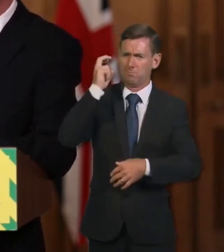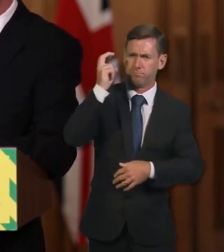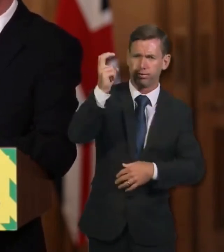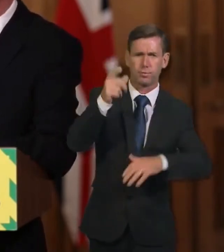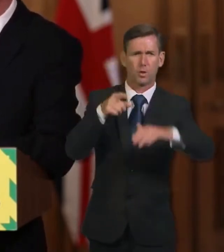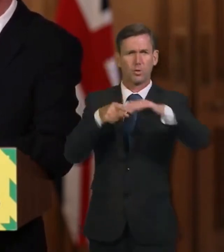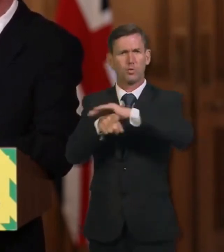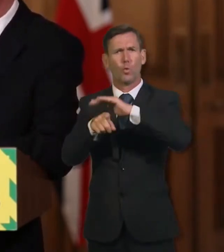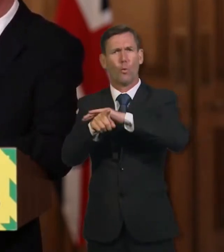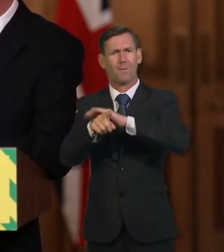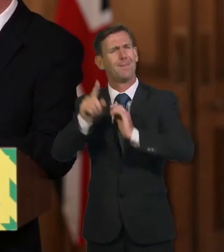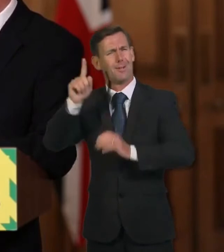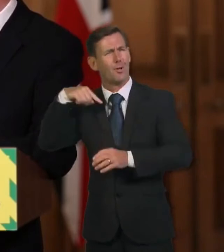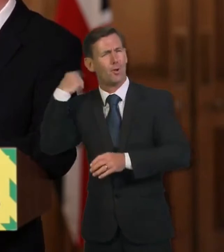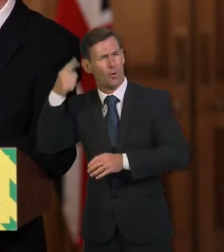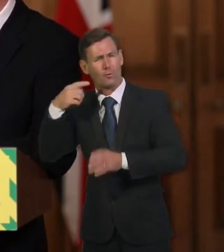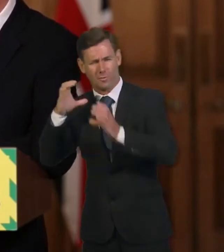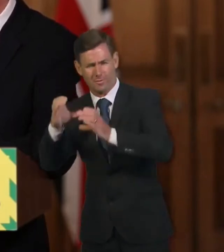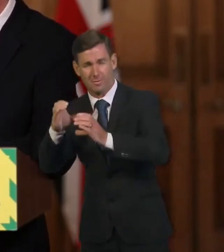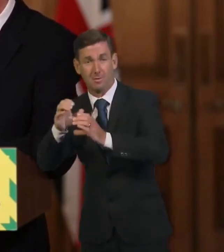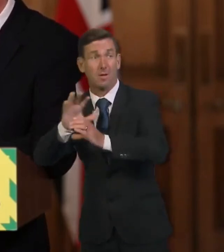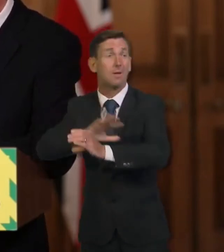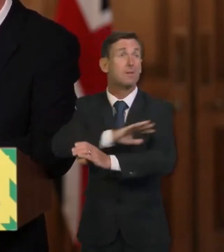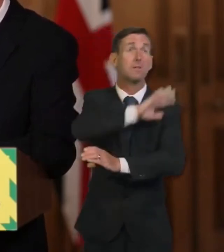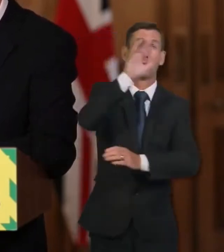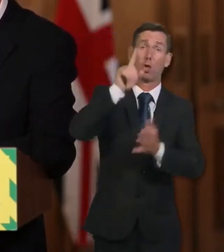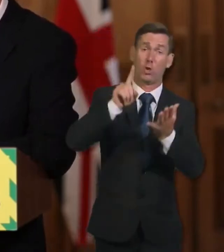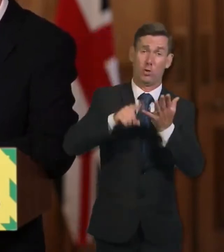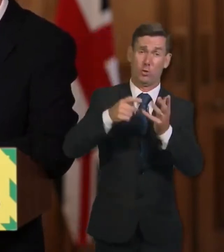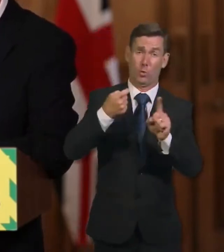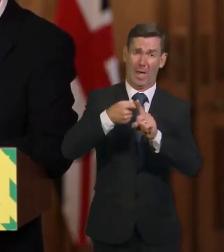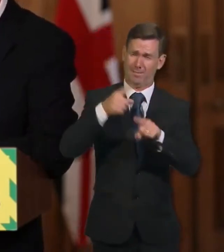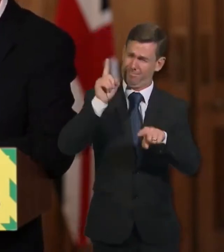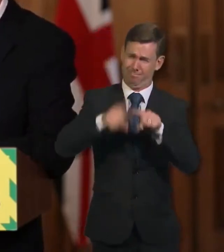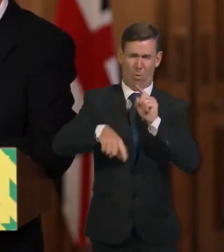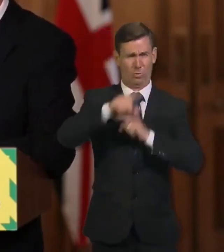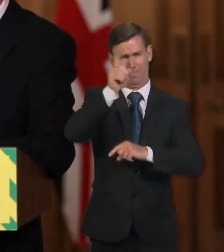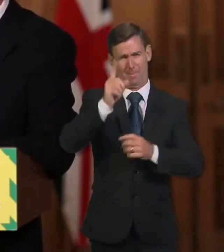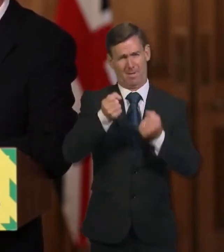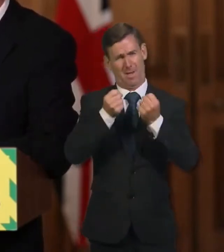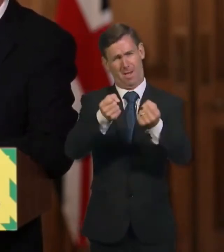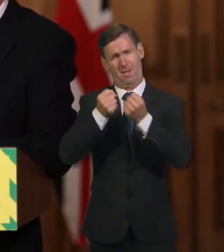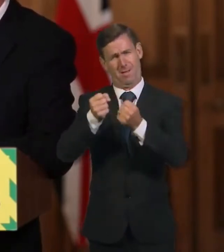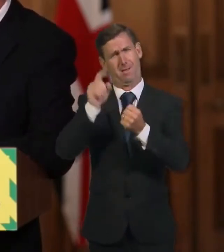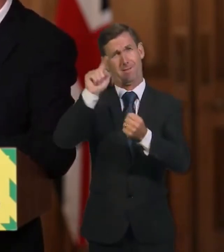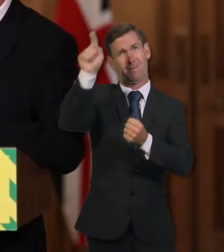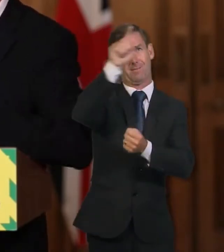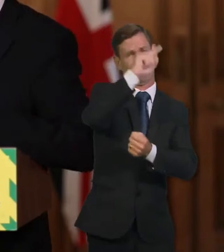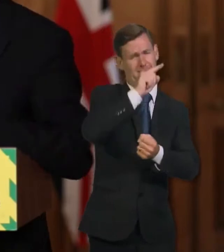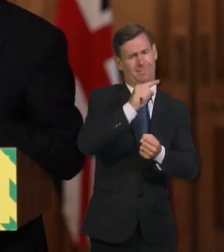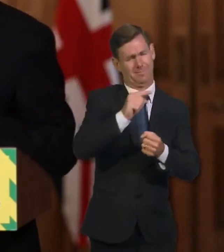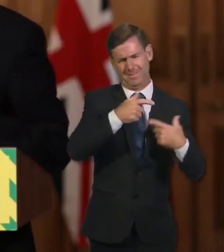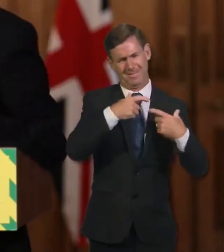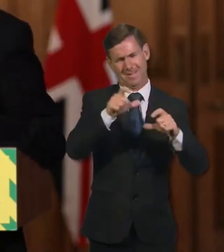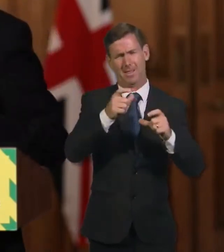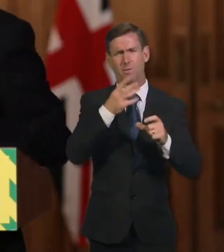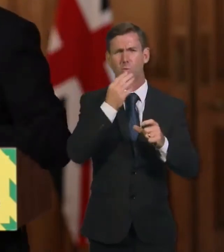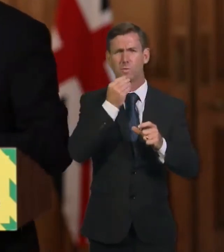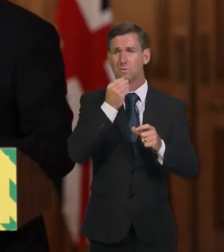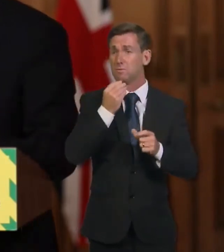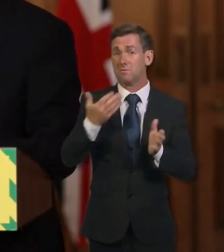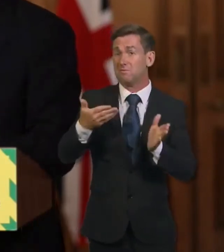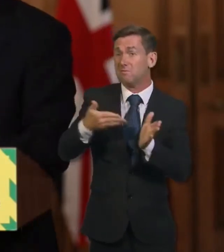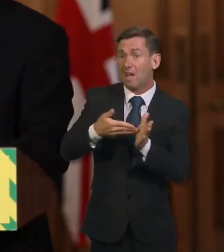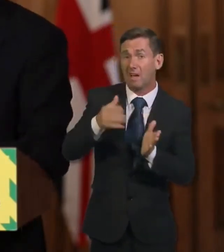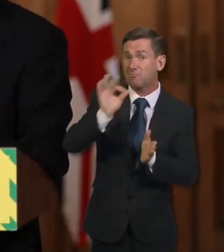cities, the vast majority of people use cars and continue to do so. Any follow-ups?